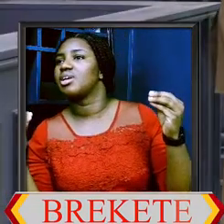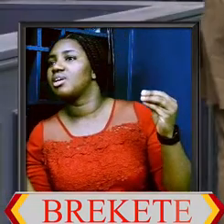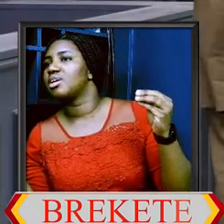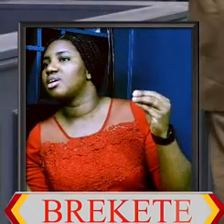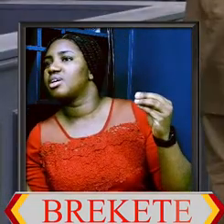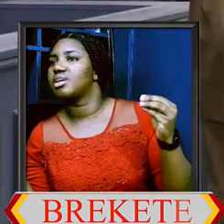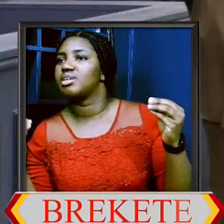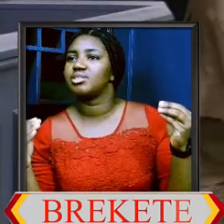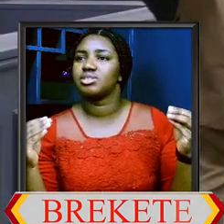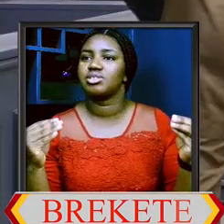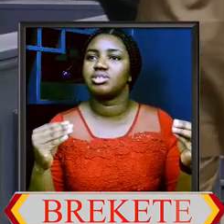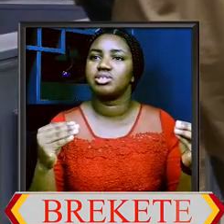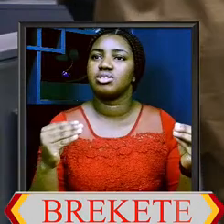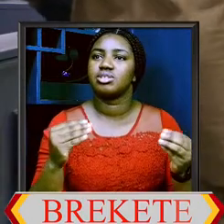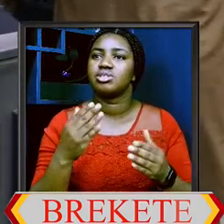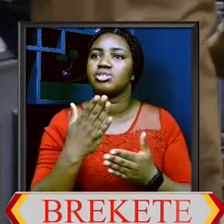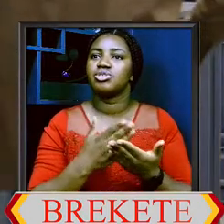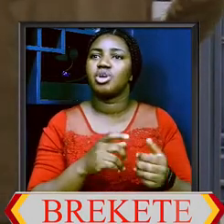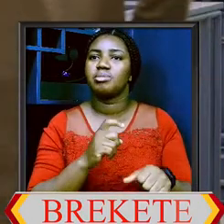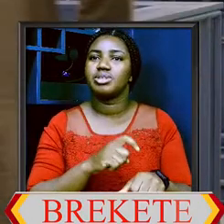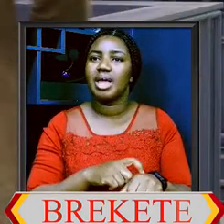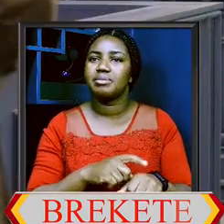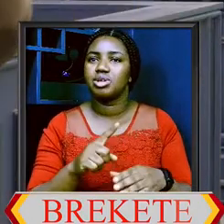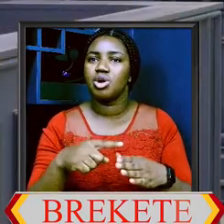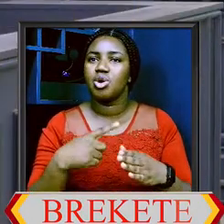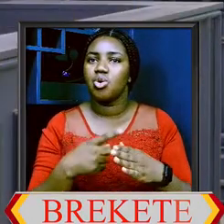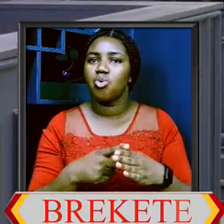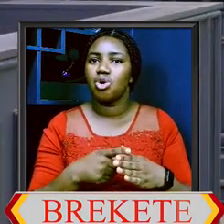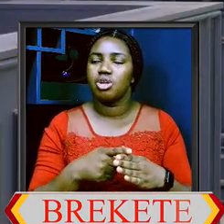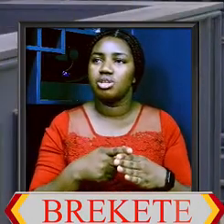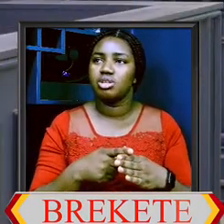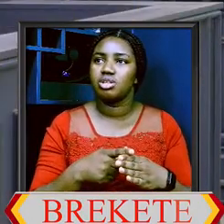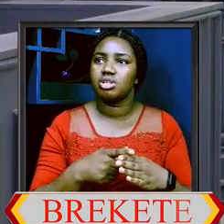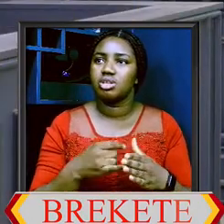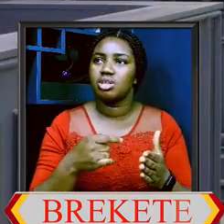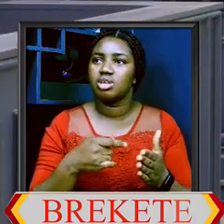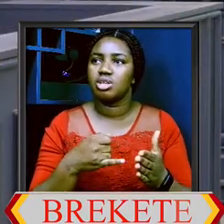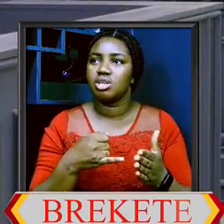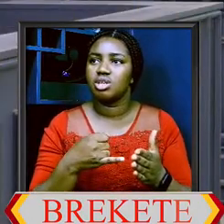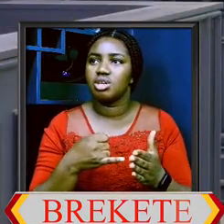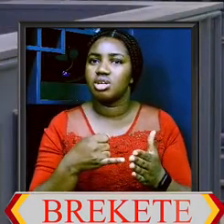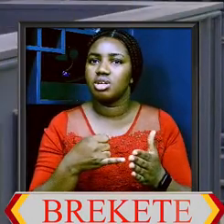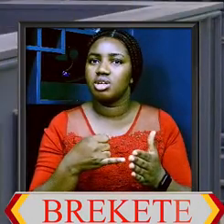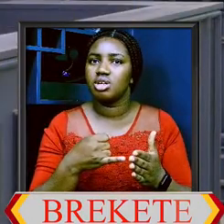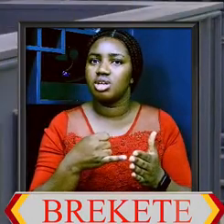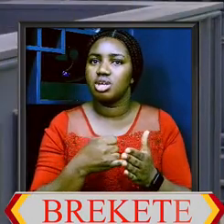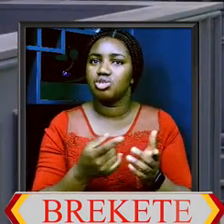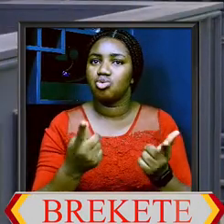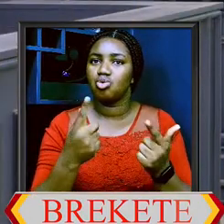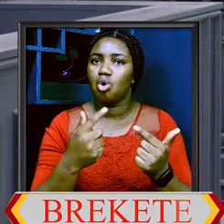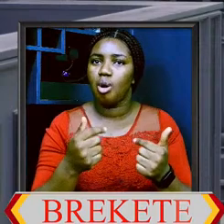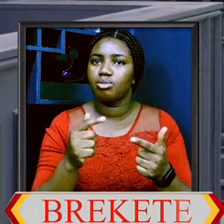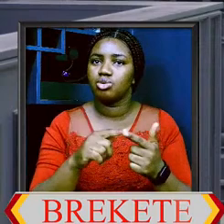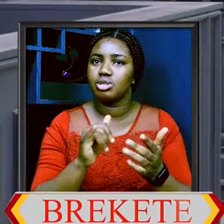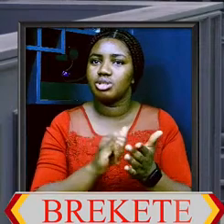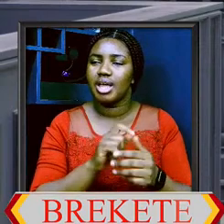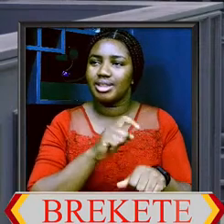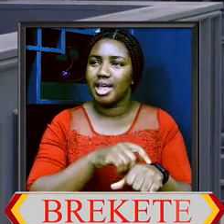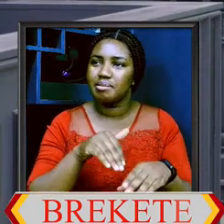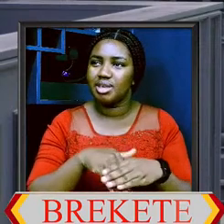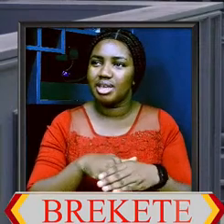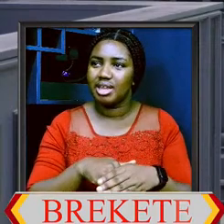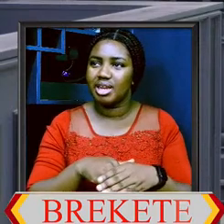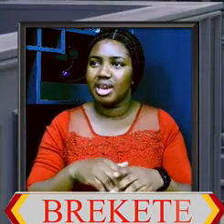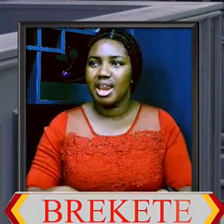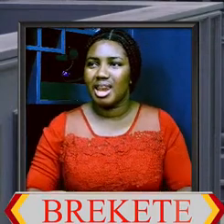experience sometimes when you come to cross hardship in life you will feel like as if you are not even doing life at all